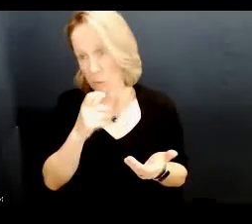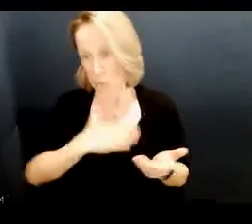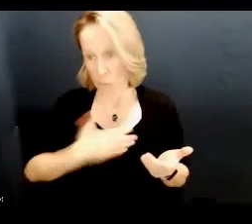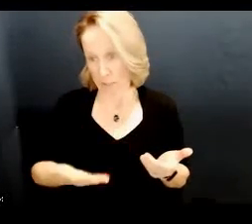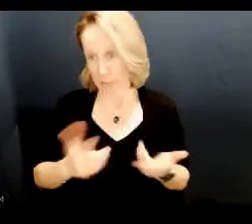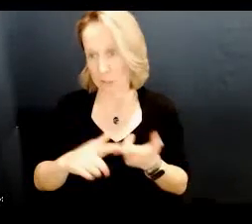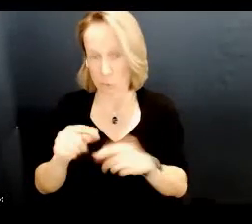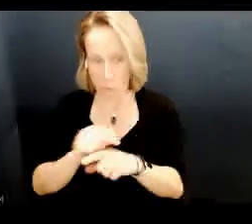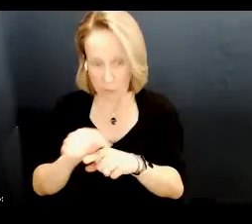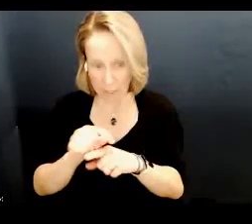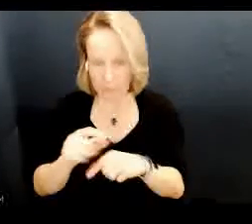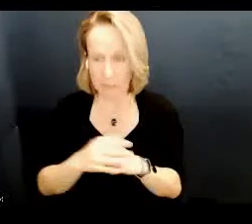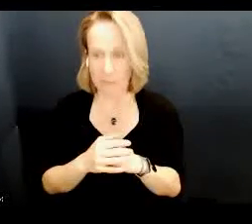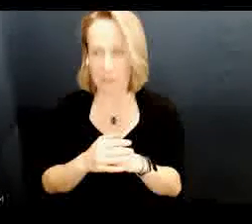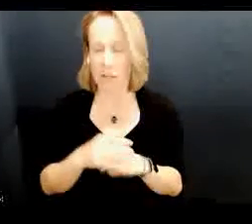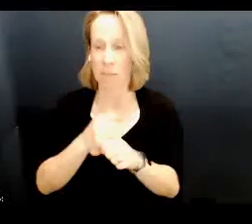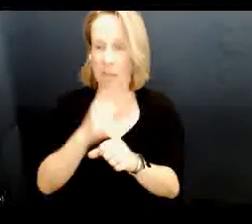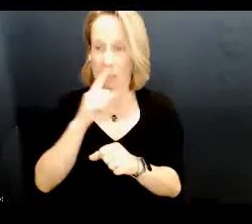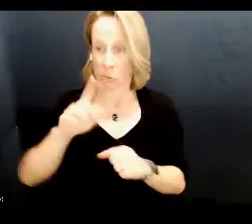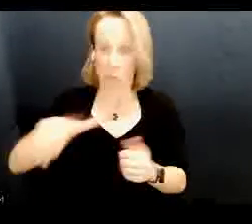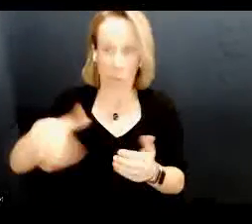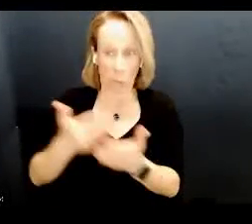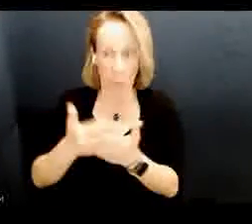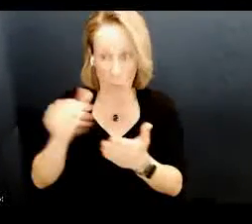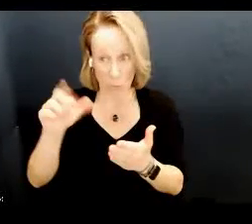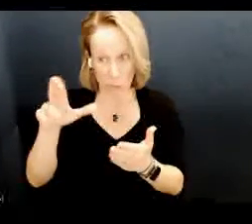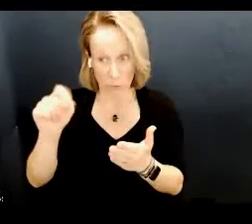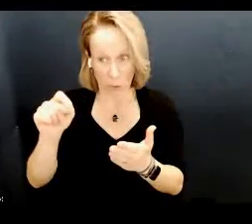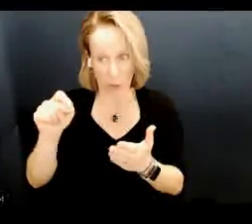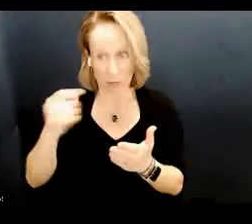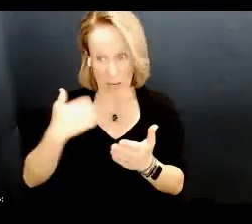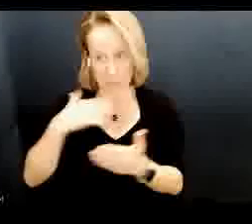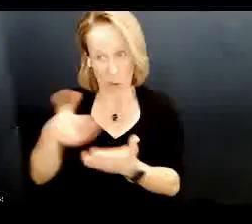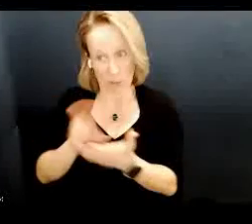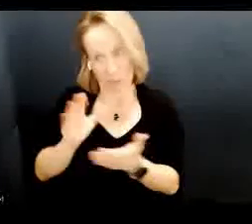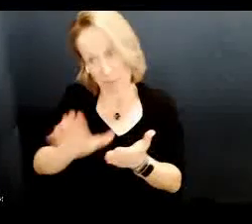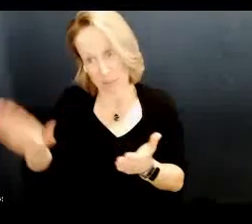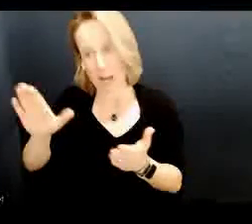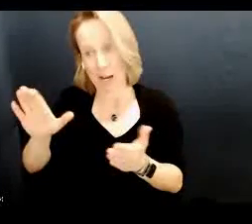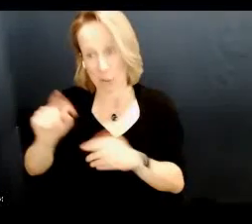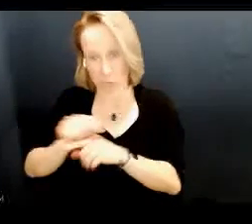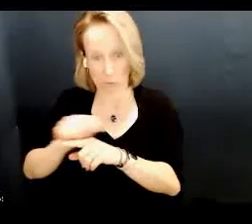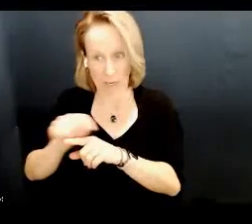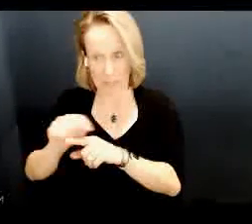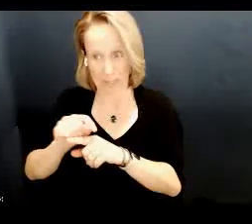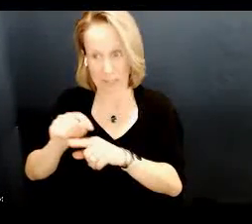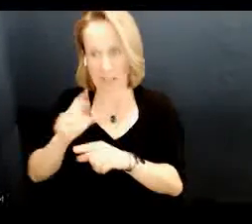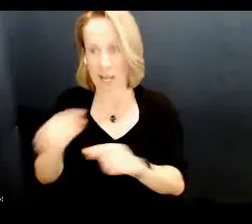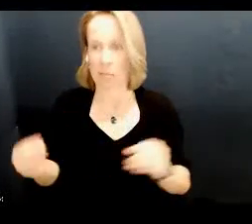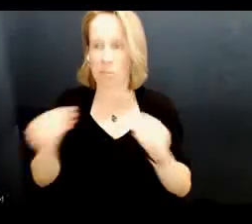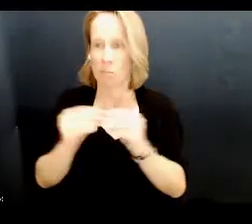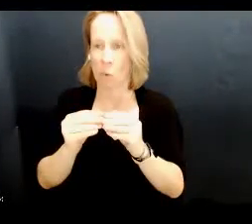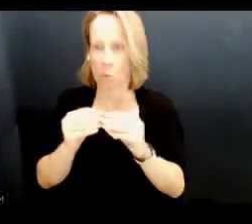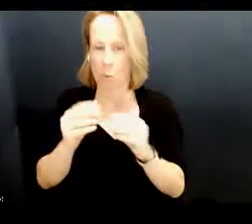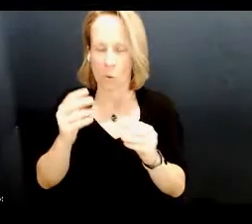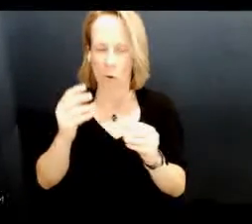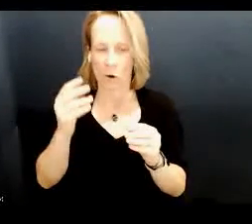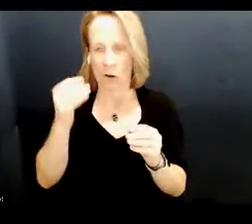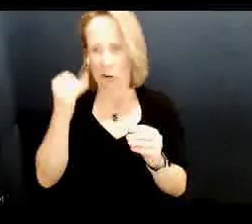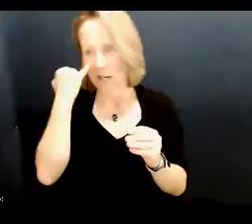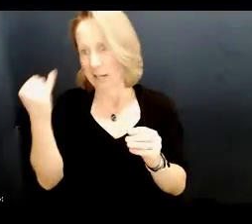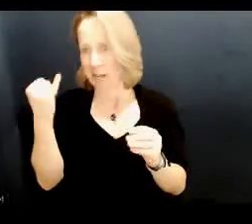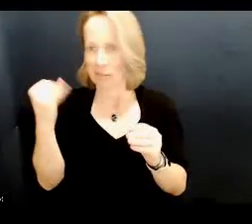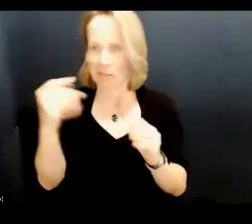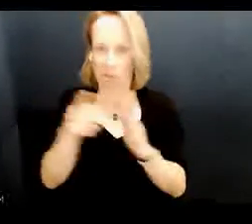want to make sure the entire SART is trained, especially if the SART was if the protocol was developed in like a committee or in a